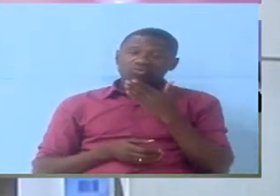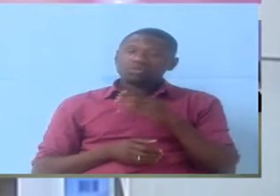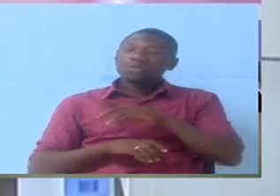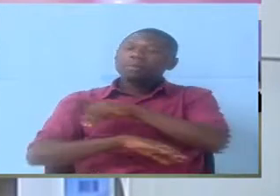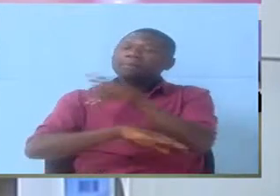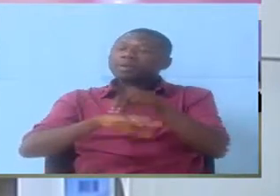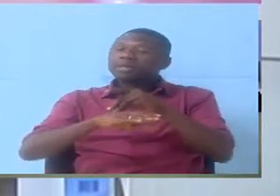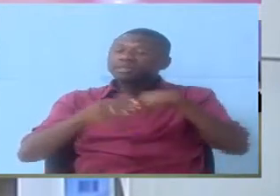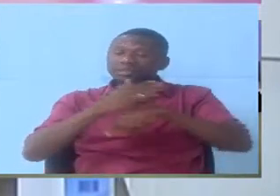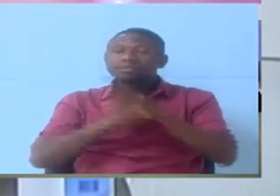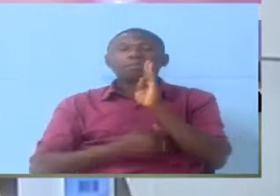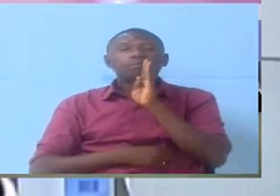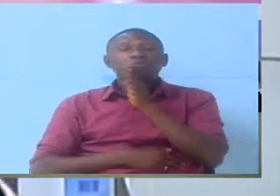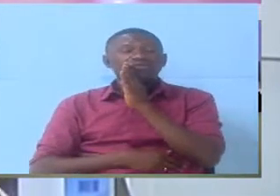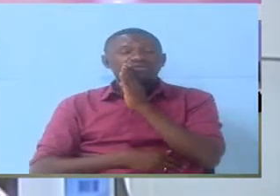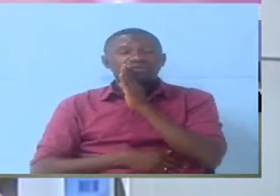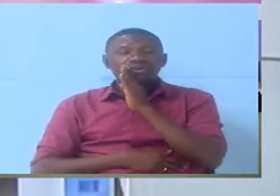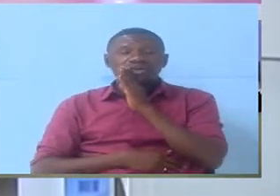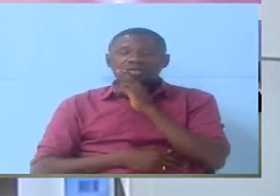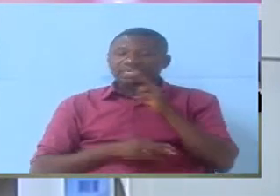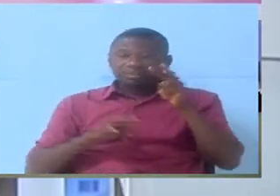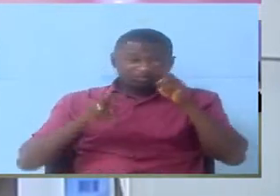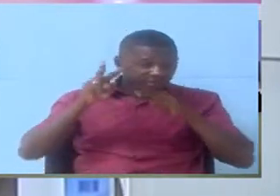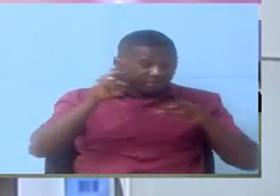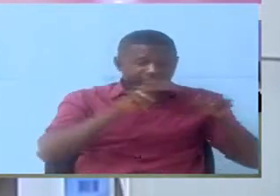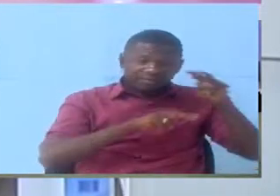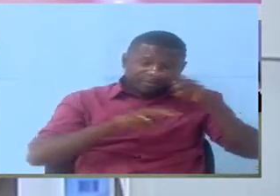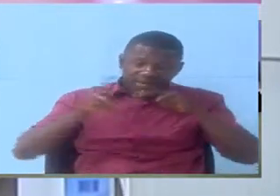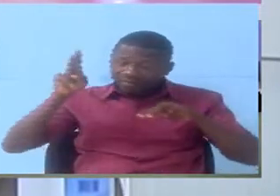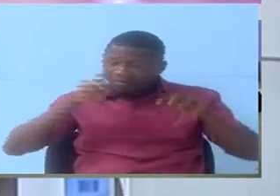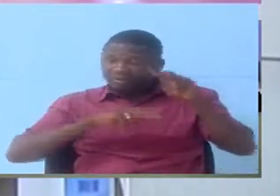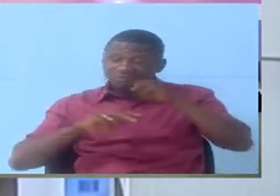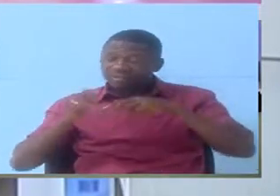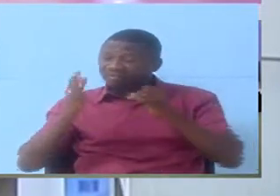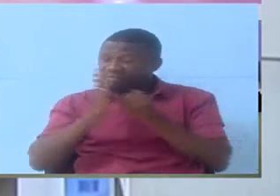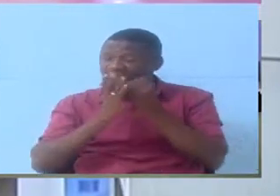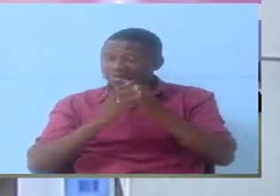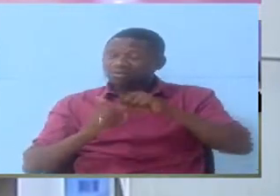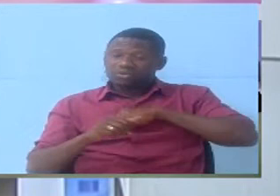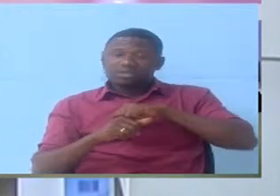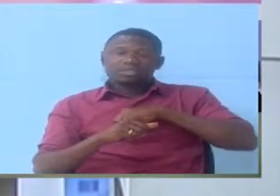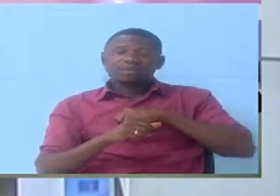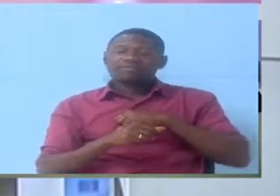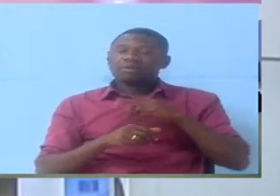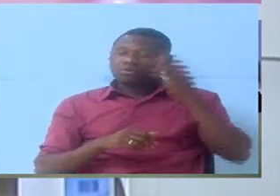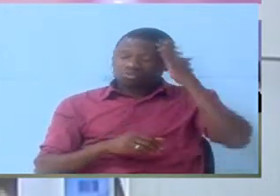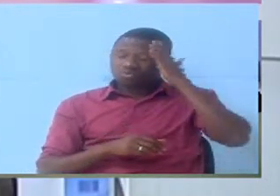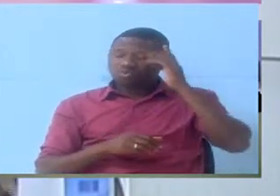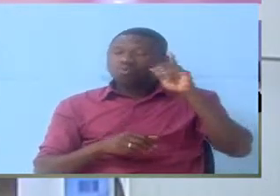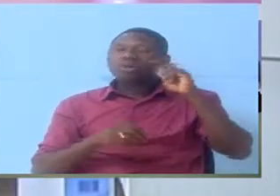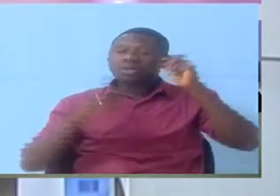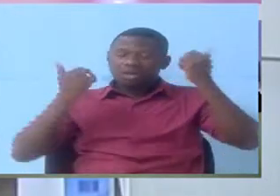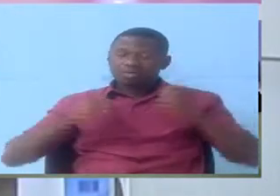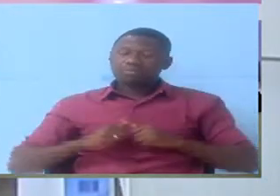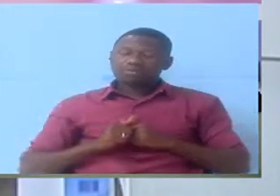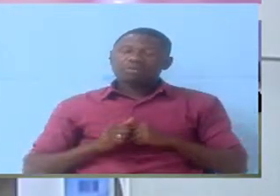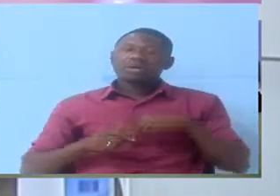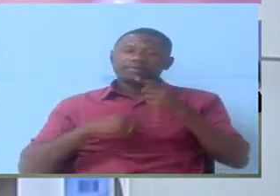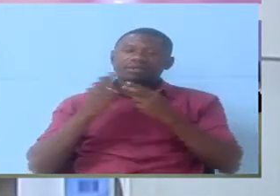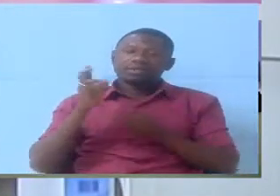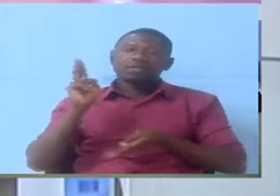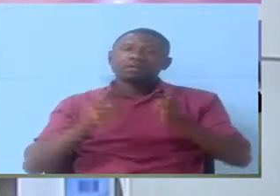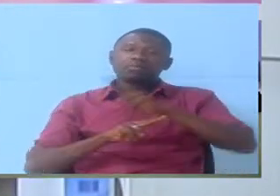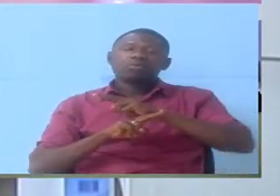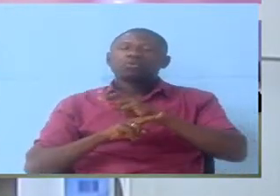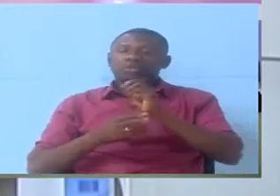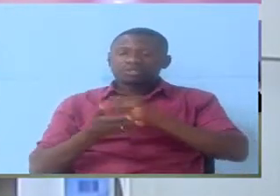fila alfanalieta Burfoot. On a fact-finding mission. Alieta kuigu kisikiso laje prali salo mwenketa. And then you report back. Aliemuruna